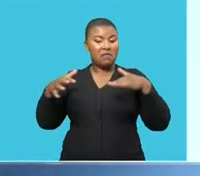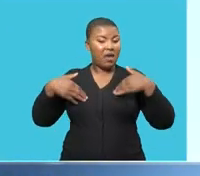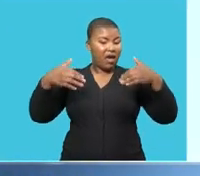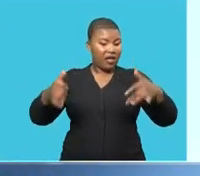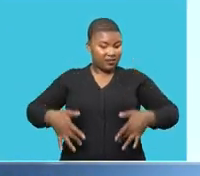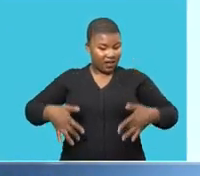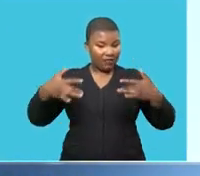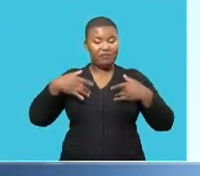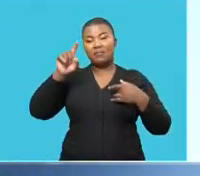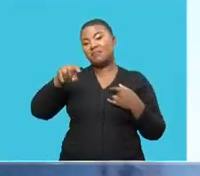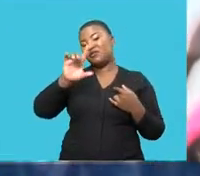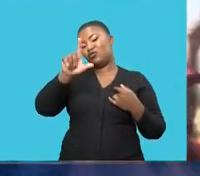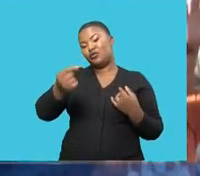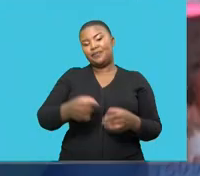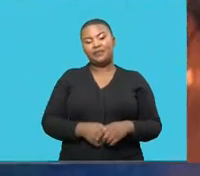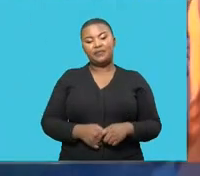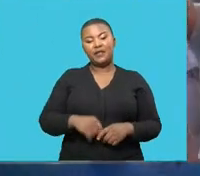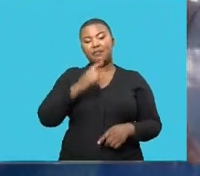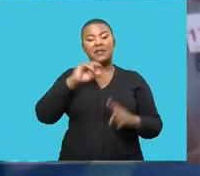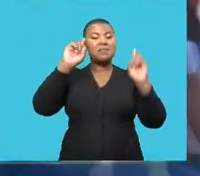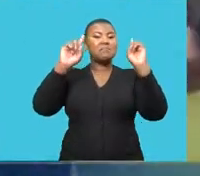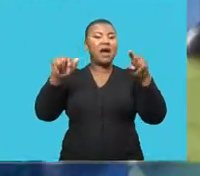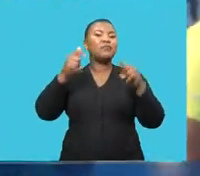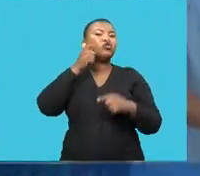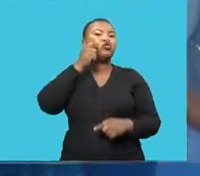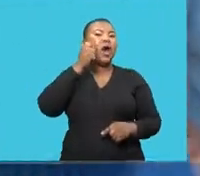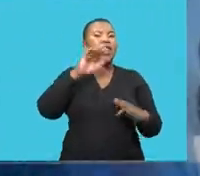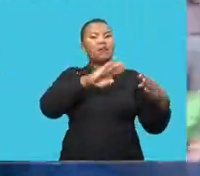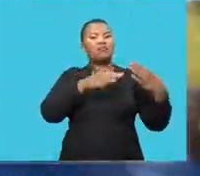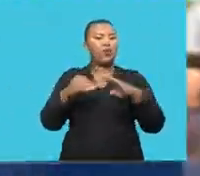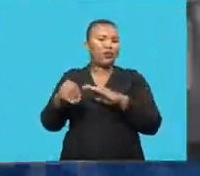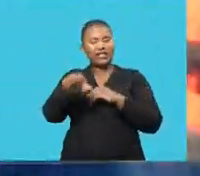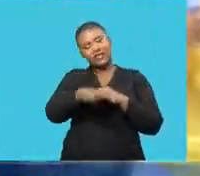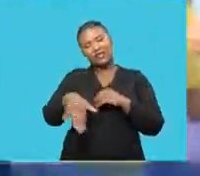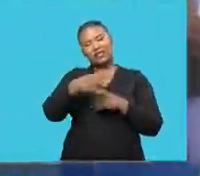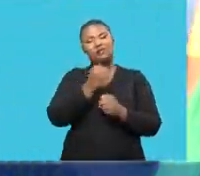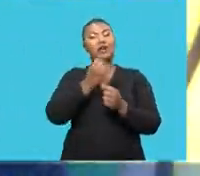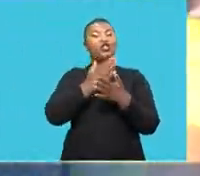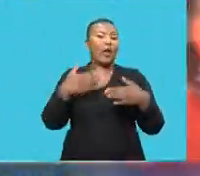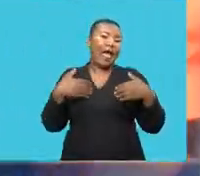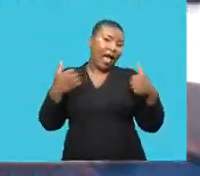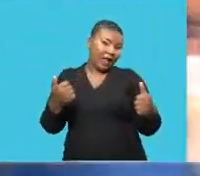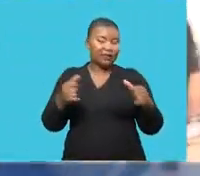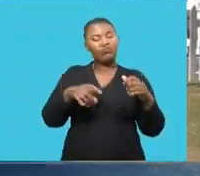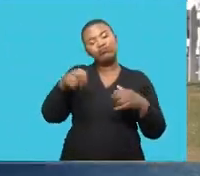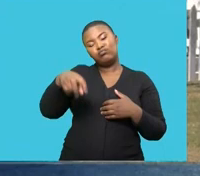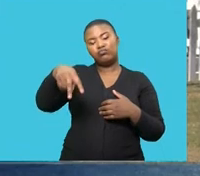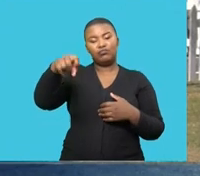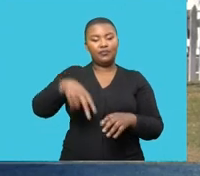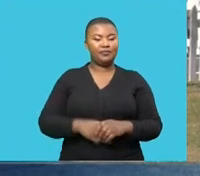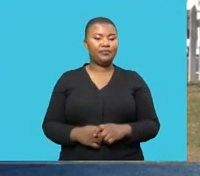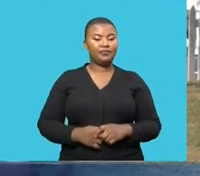active lifestyle, by taking to the street of Tshwane in a passionate effort to promote health and well-being.